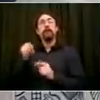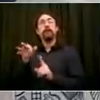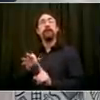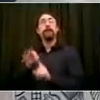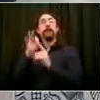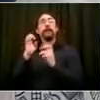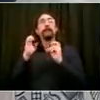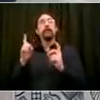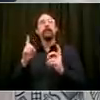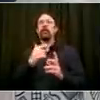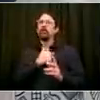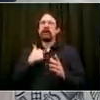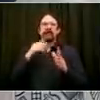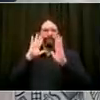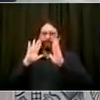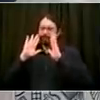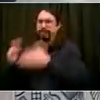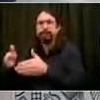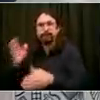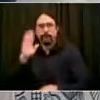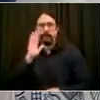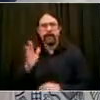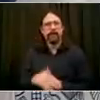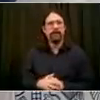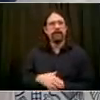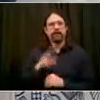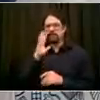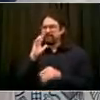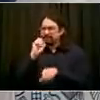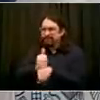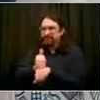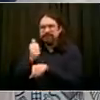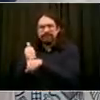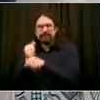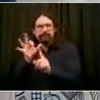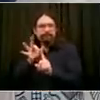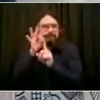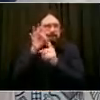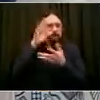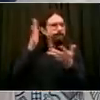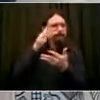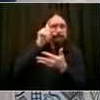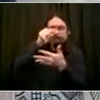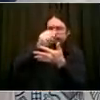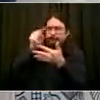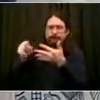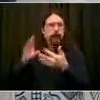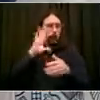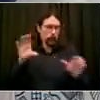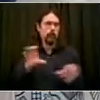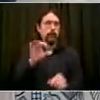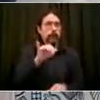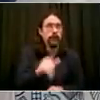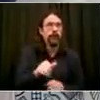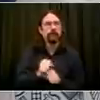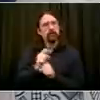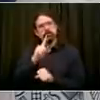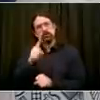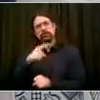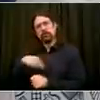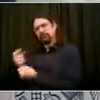to look. But I can tell you right now, we need to prioritize special needs kids. Go ahead.